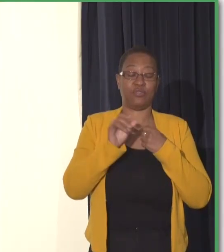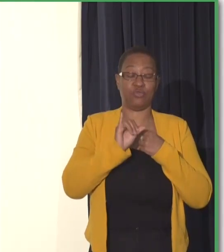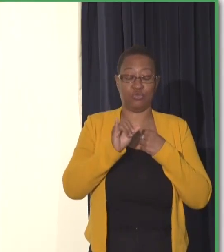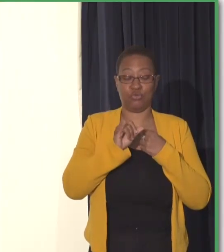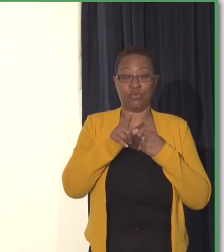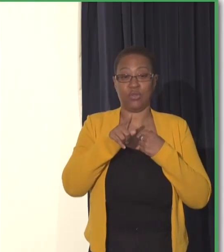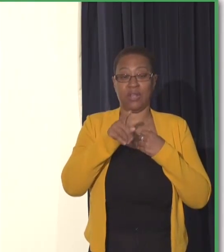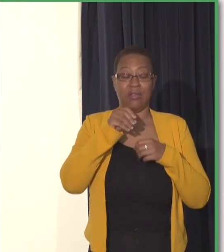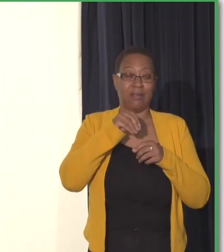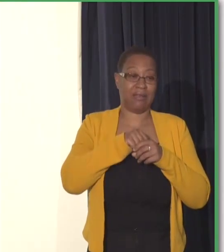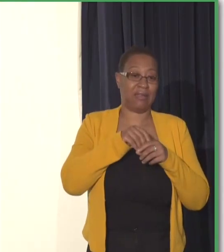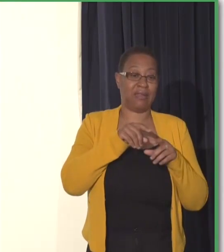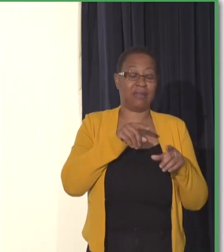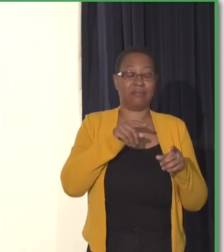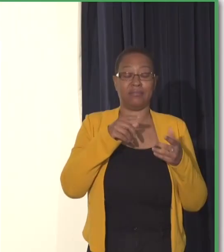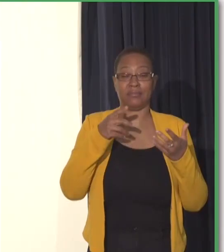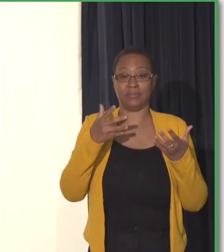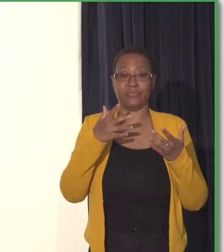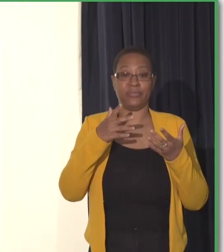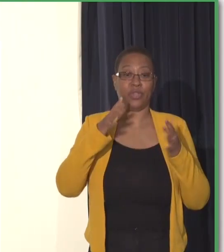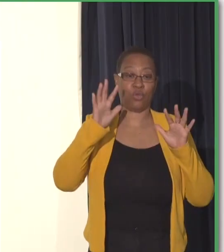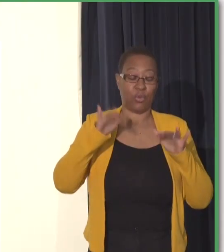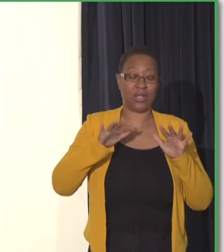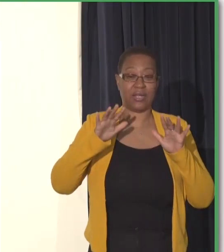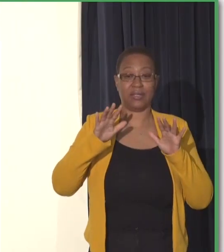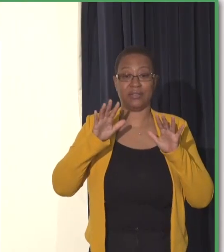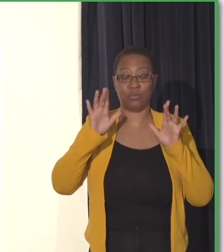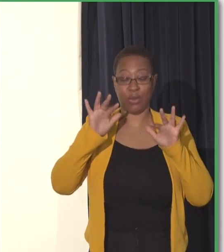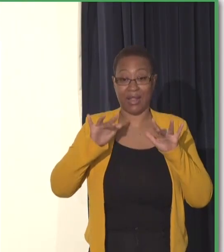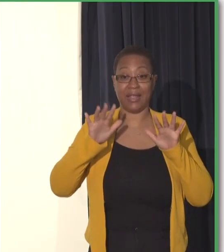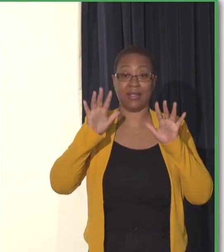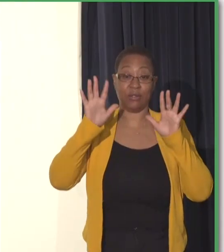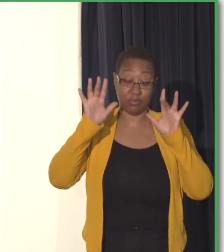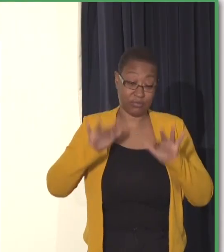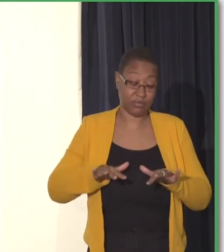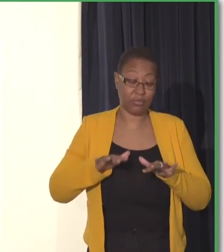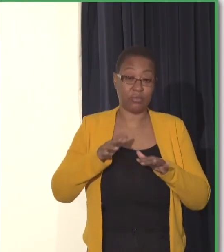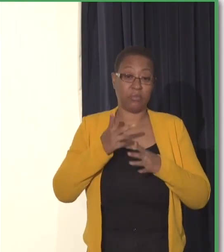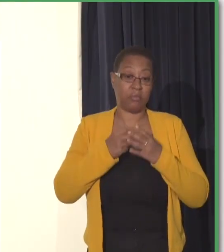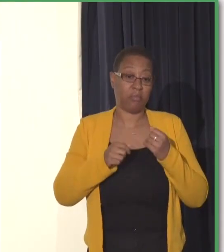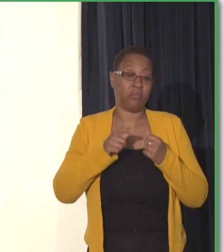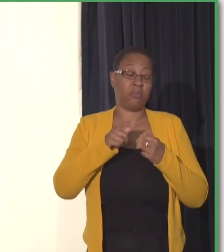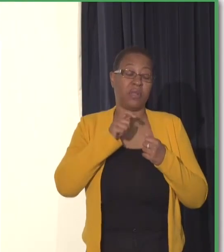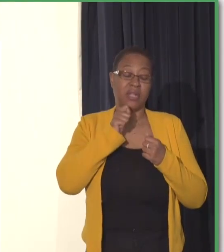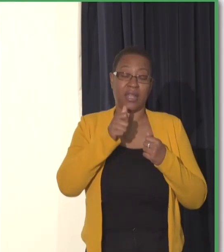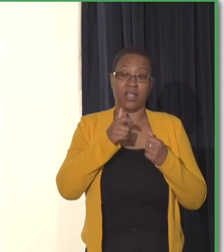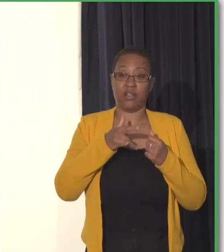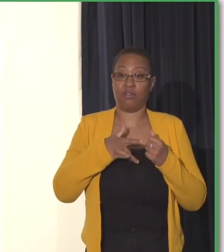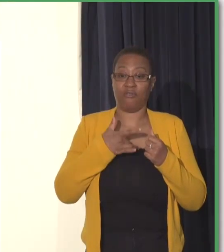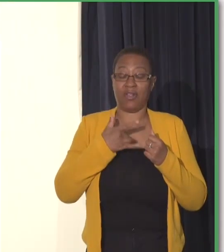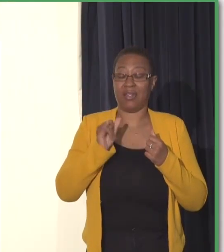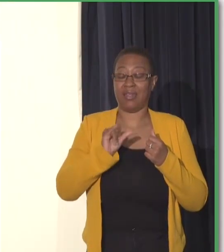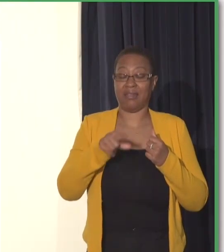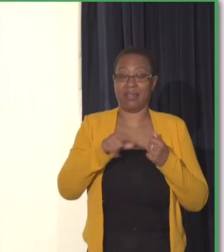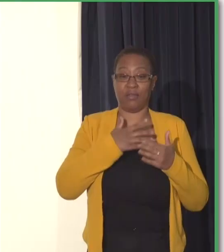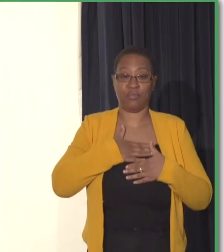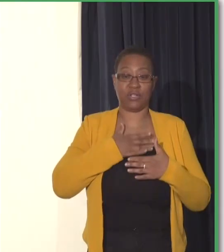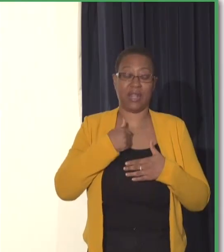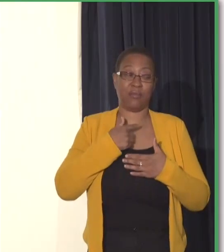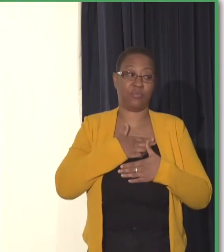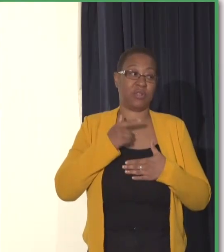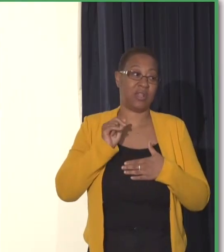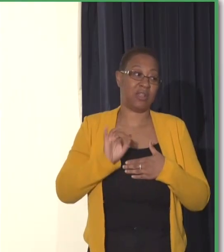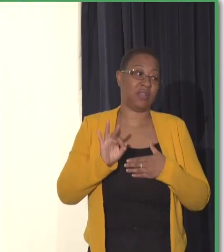and they don't feel that they're appreciated. When I met with them privately, personally, they don't feel that they're appreciated. So I'd appreciate